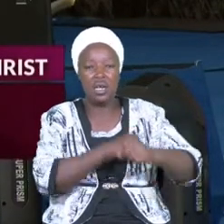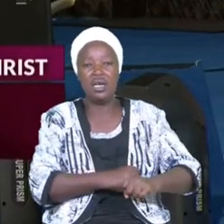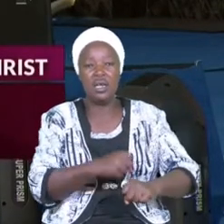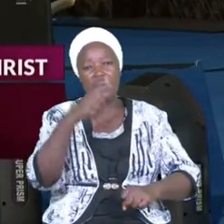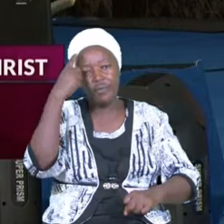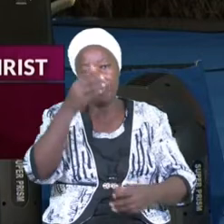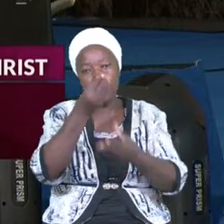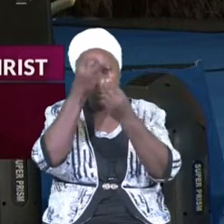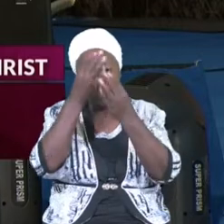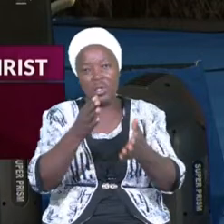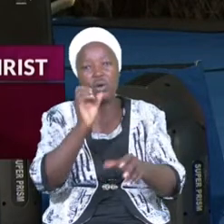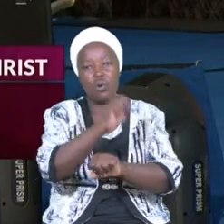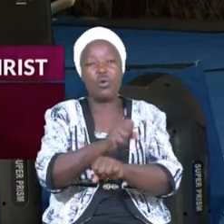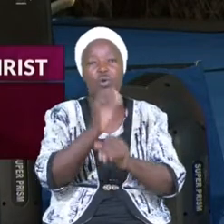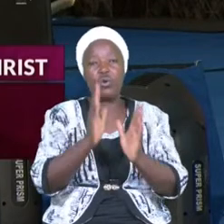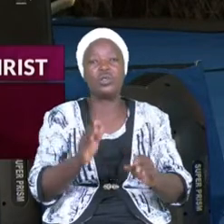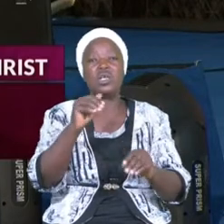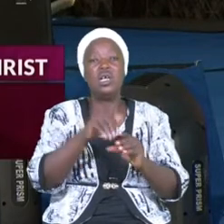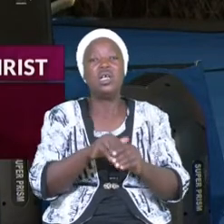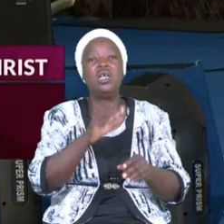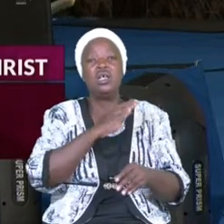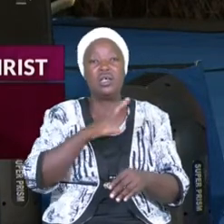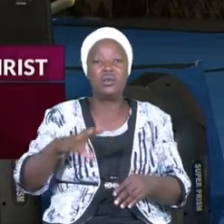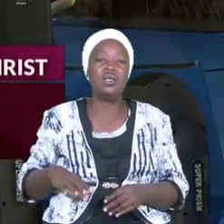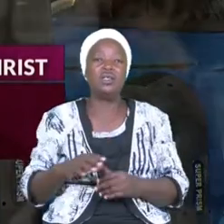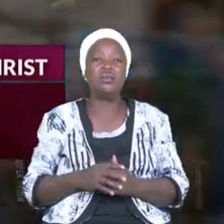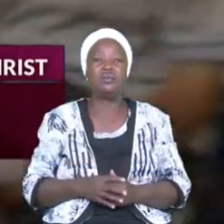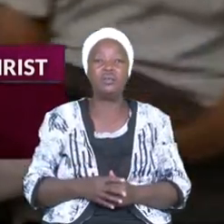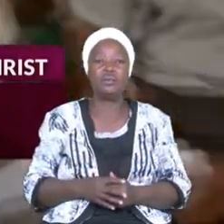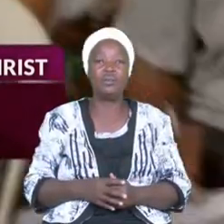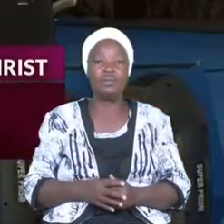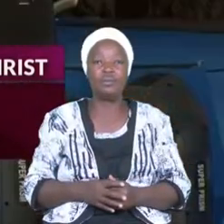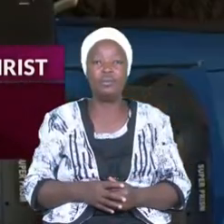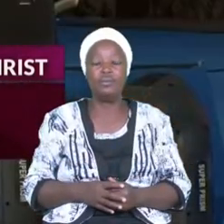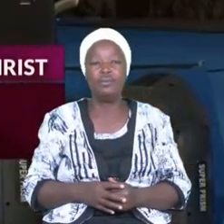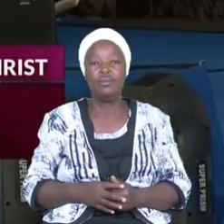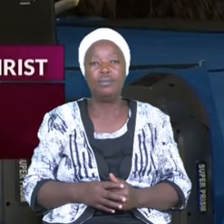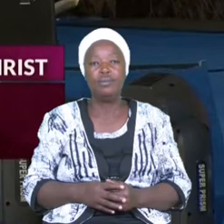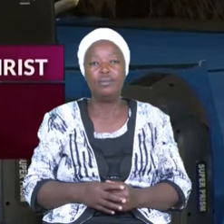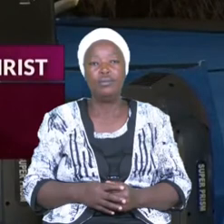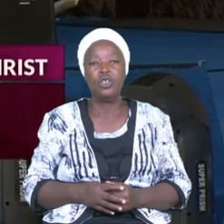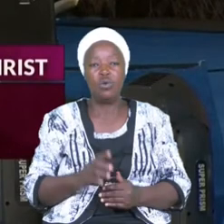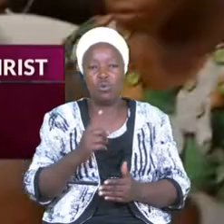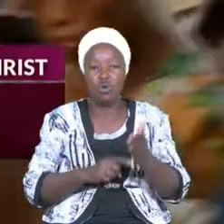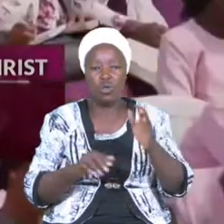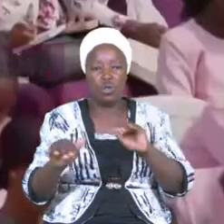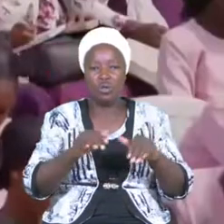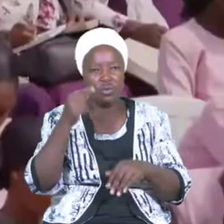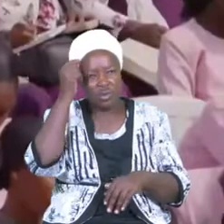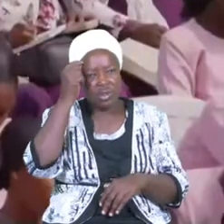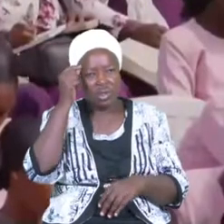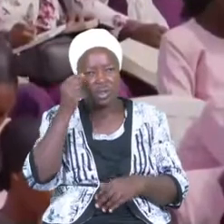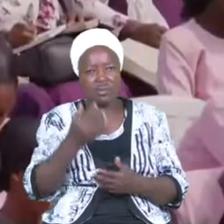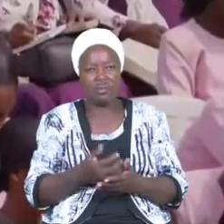conquerors in Christ. What do you think? That you